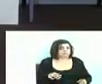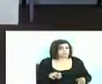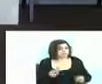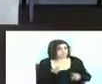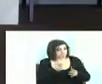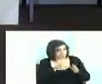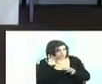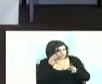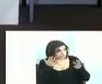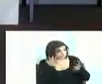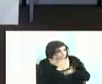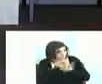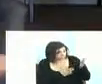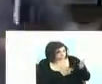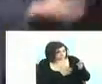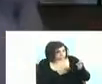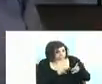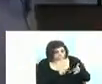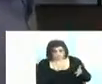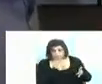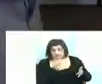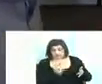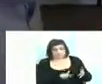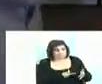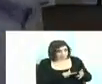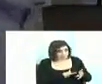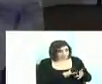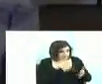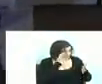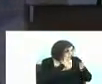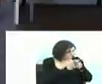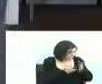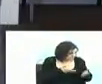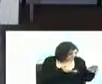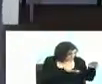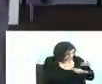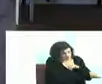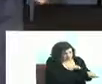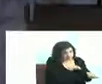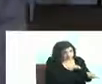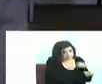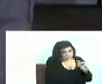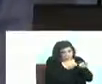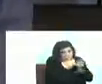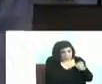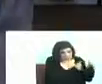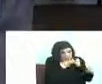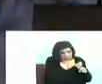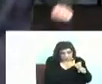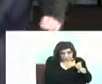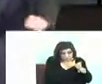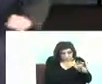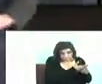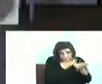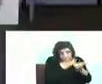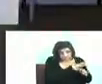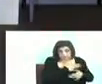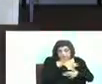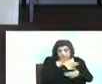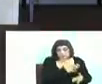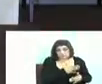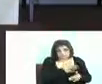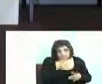so that initially she put all of her research away and hid it in a drawer for a few years before she was willing to take it